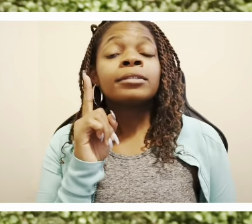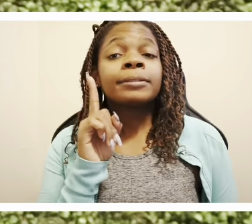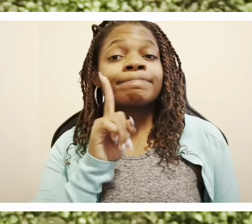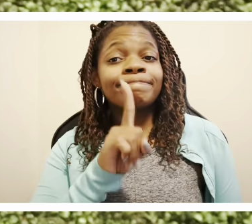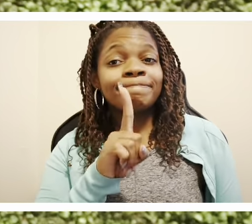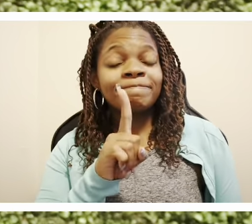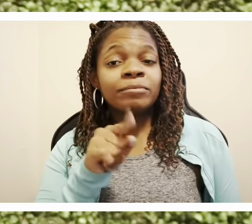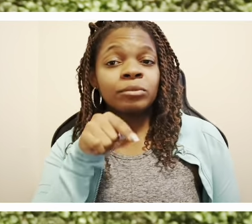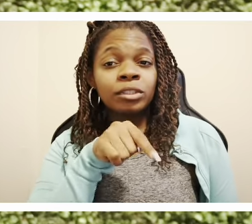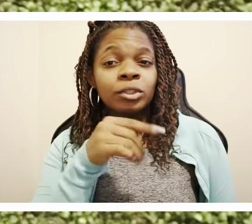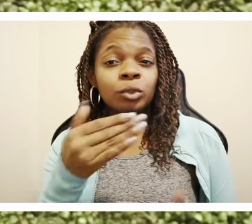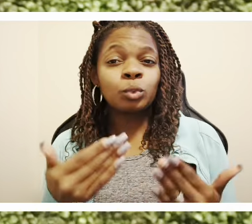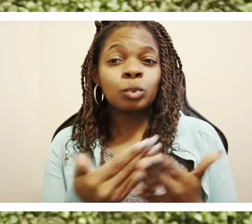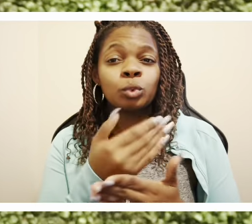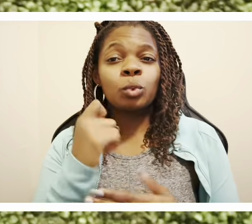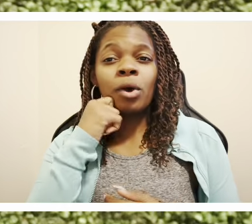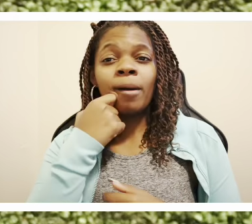However,